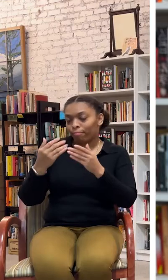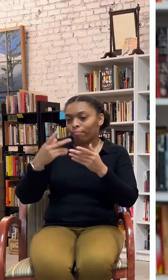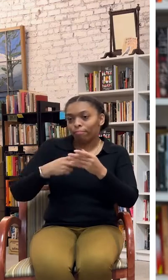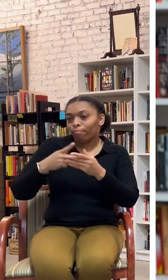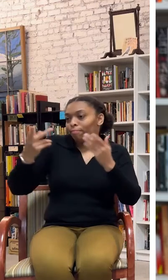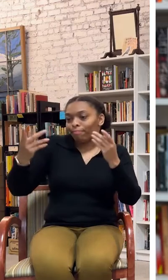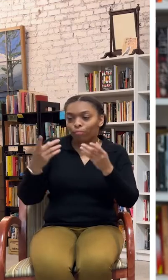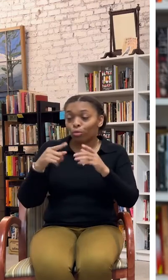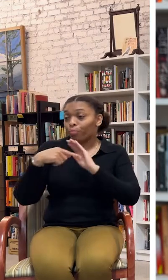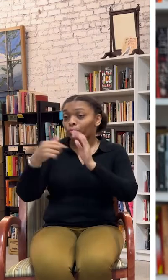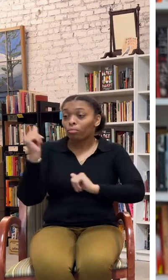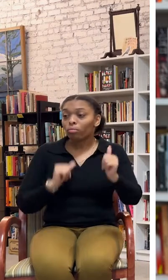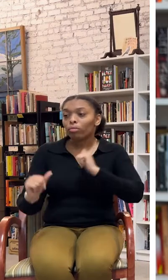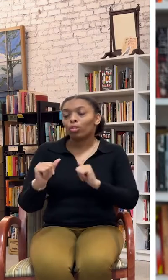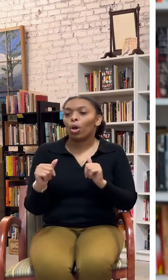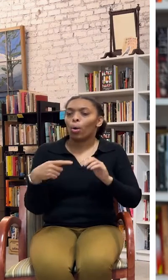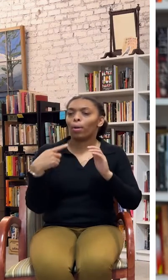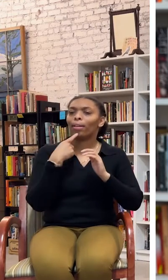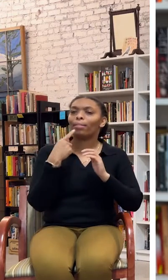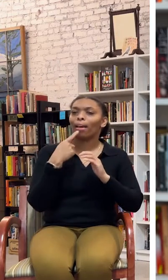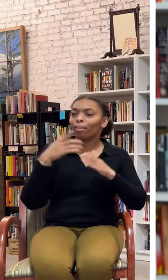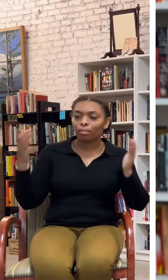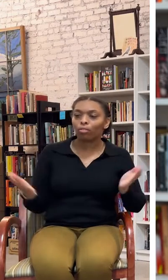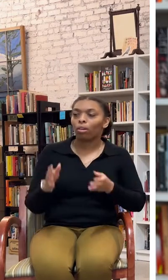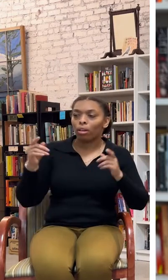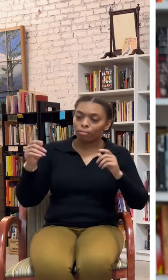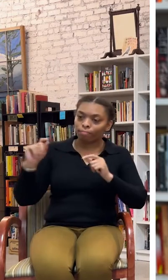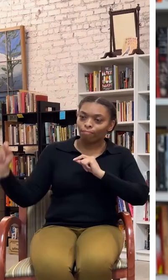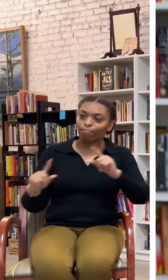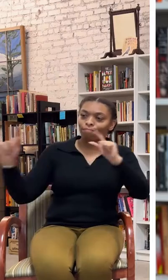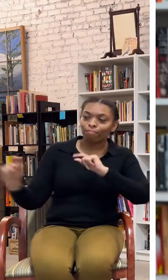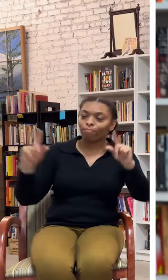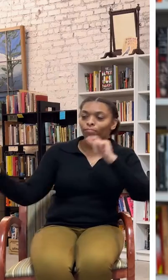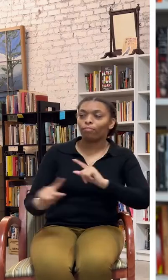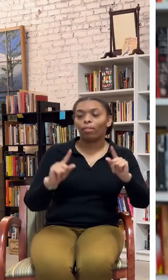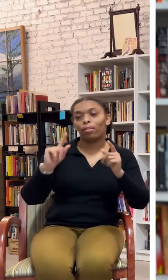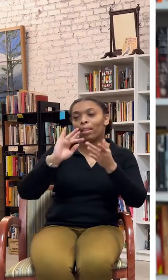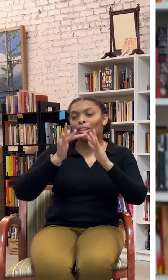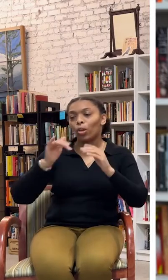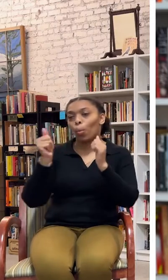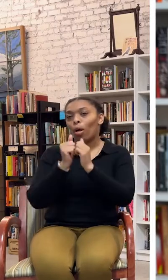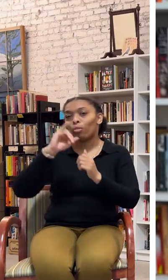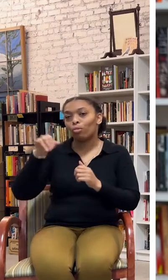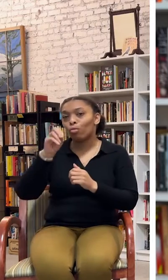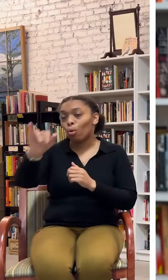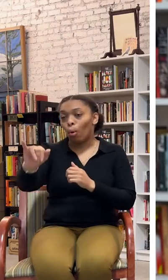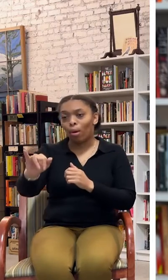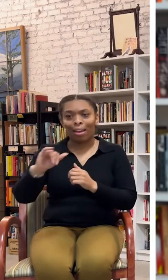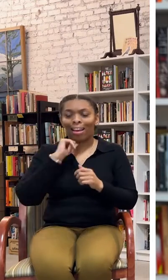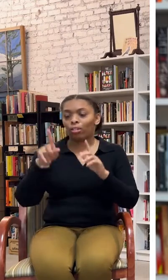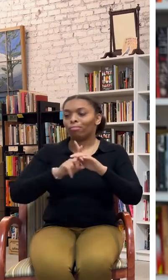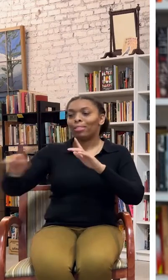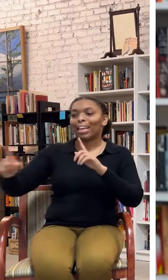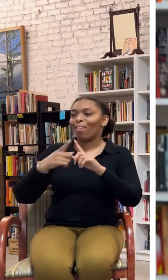her just with this stream of consciousness saying, like, let's bombard the internet with joy. That I felt important, not to escape what was